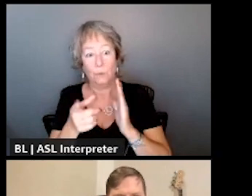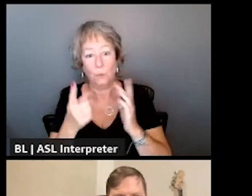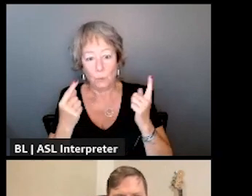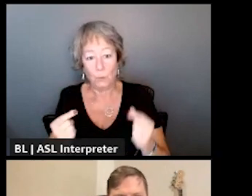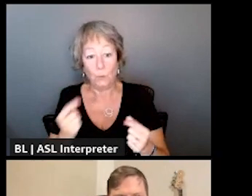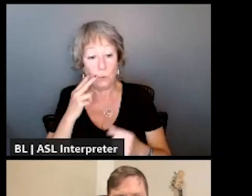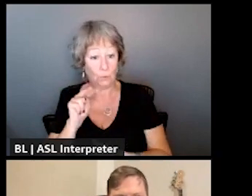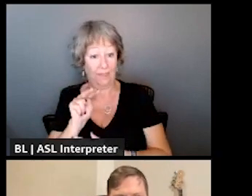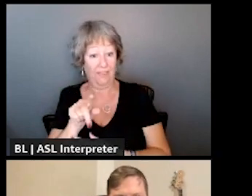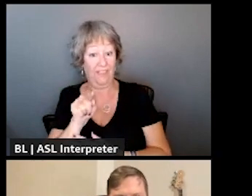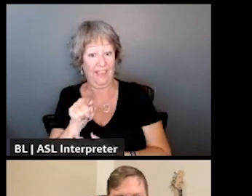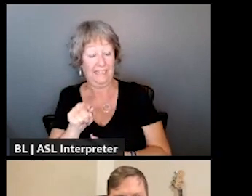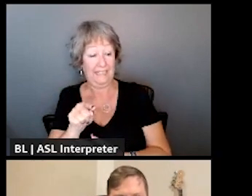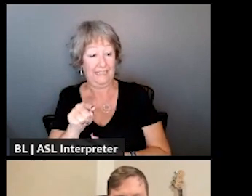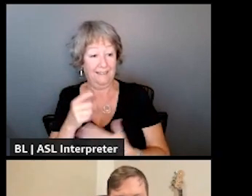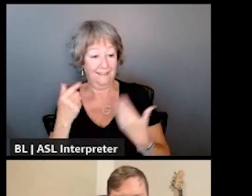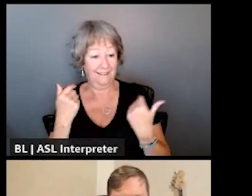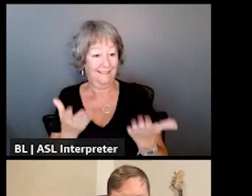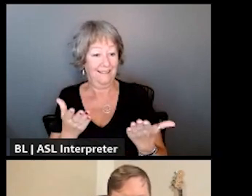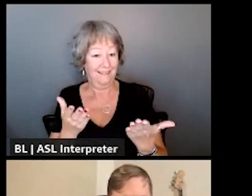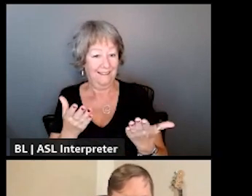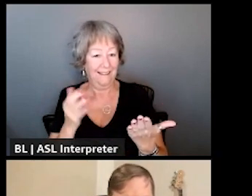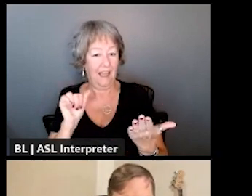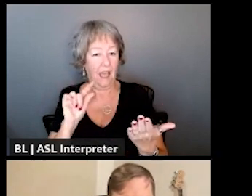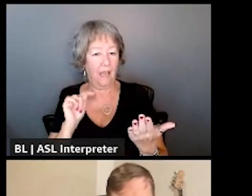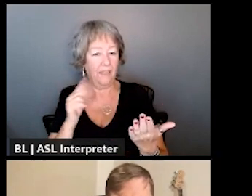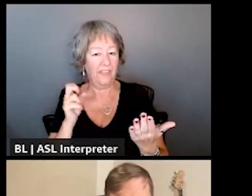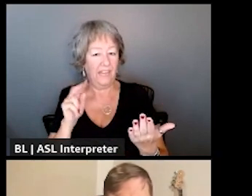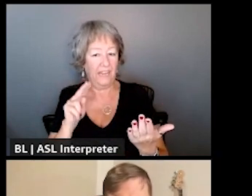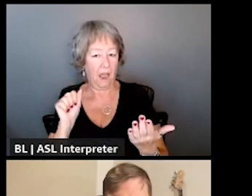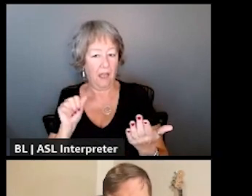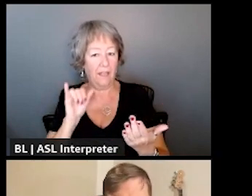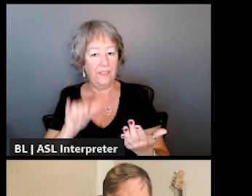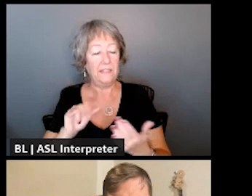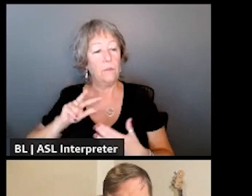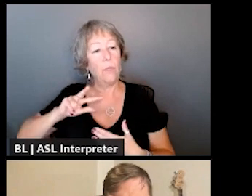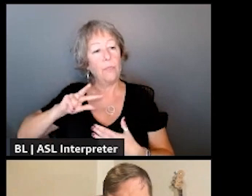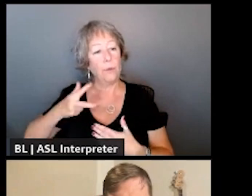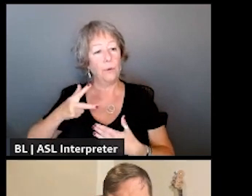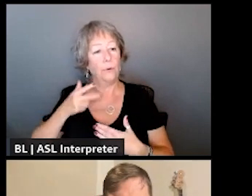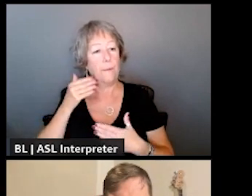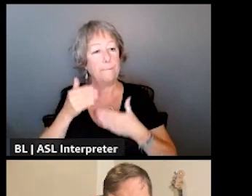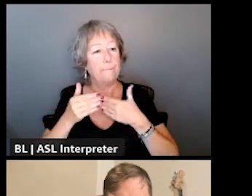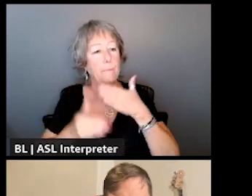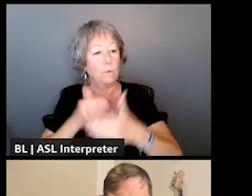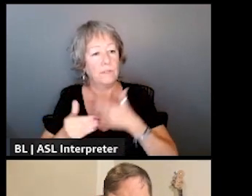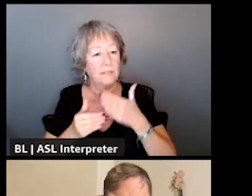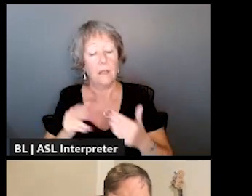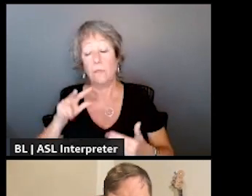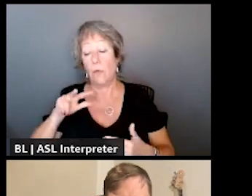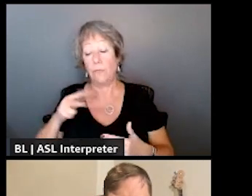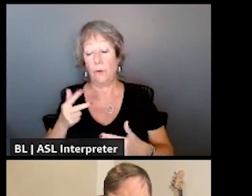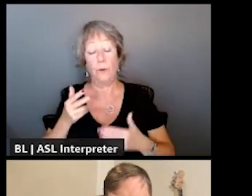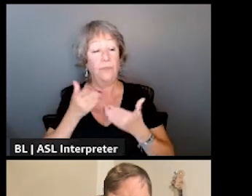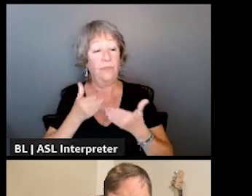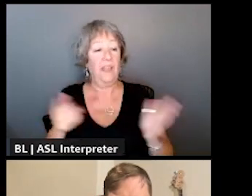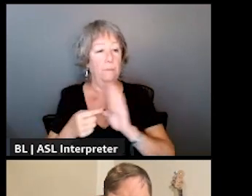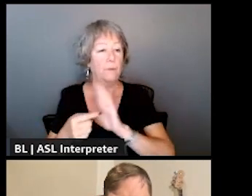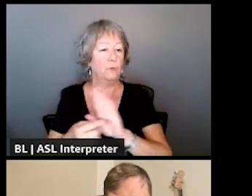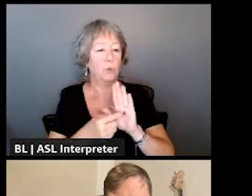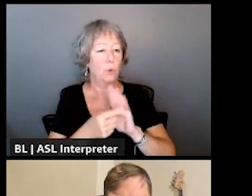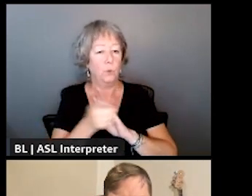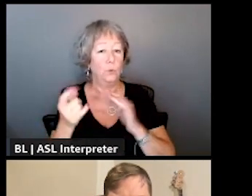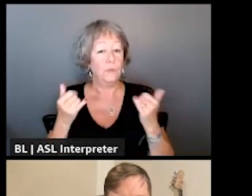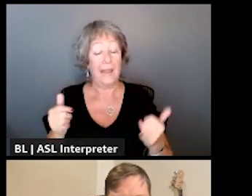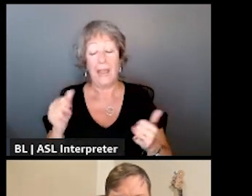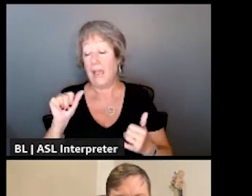this, my friends, is Athena. So this is the third process and the third thing I'm going to show you today. What Athena